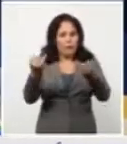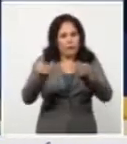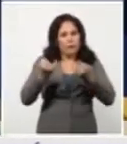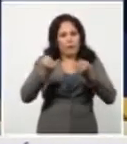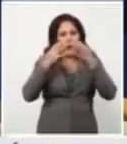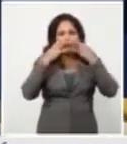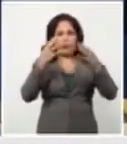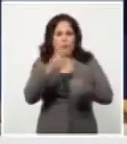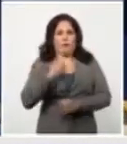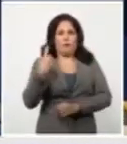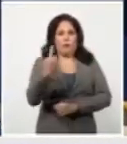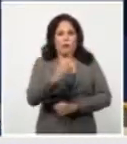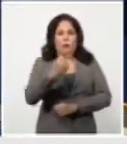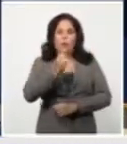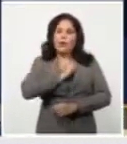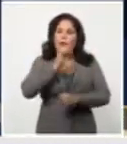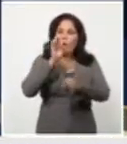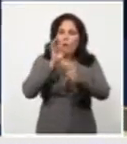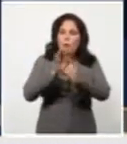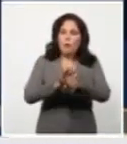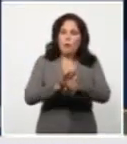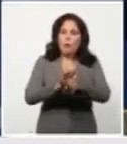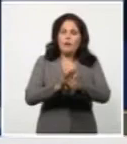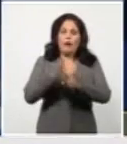in every morning.